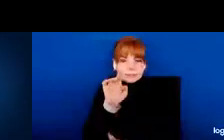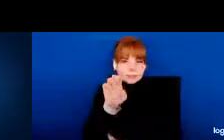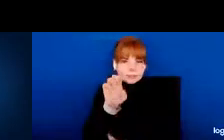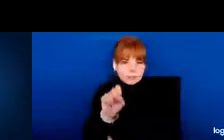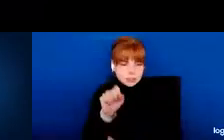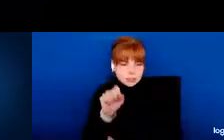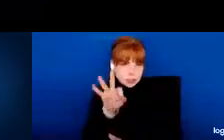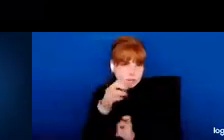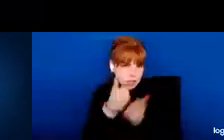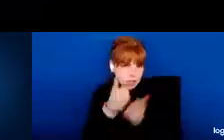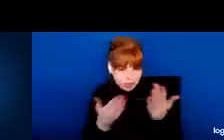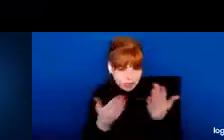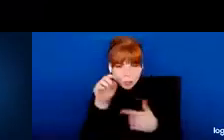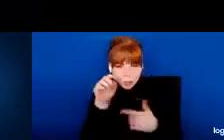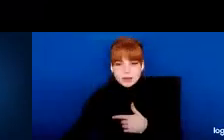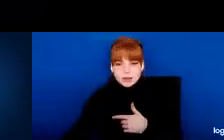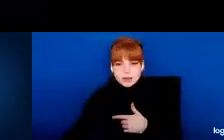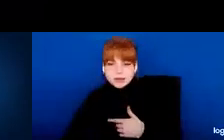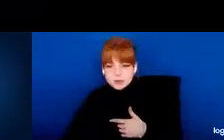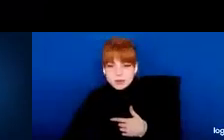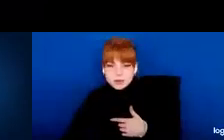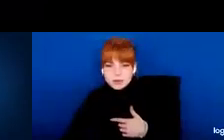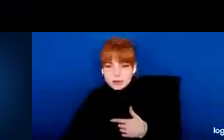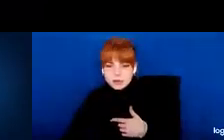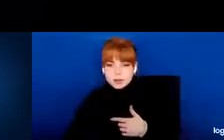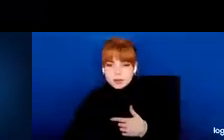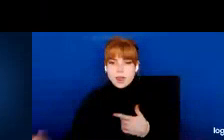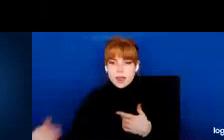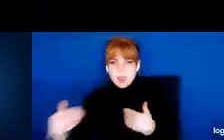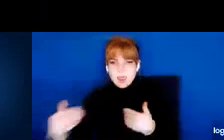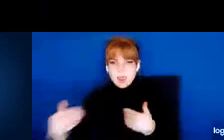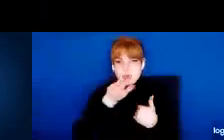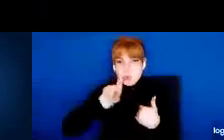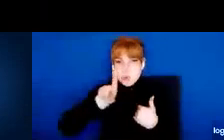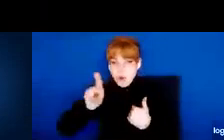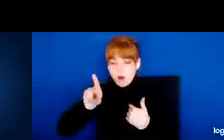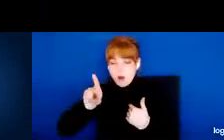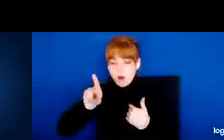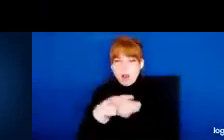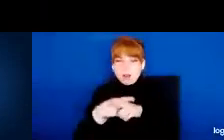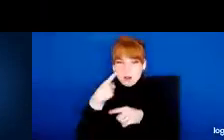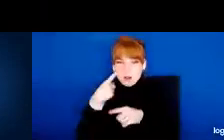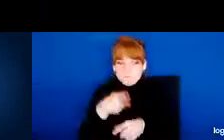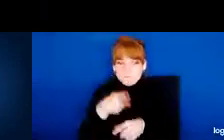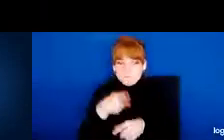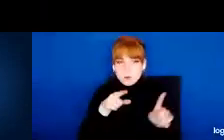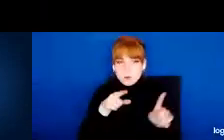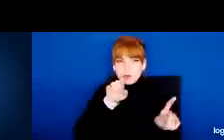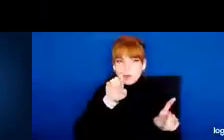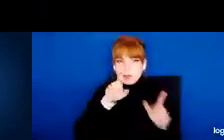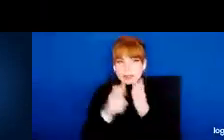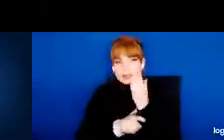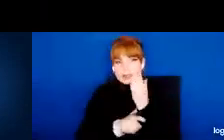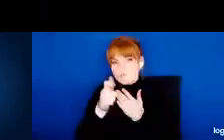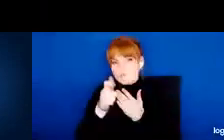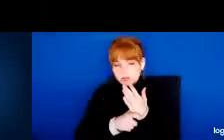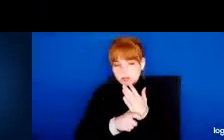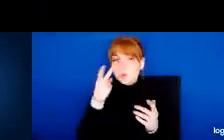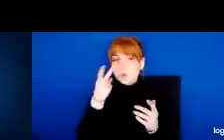that has 3:1 contrast in the default state. I've got the checkbox changes from gray to